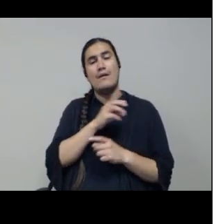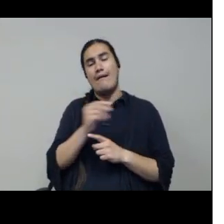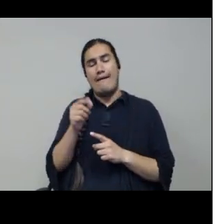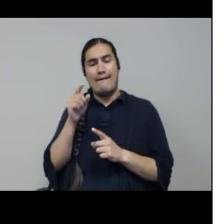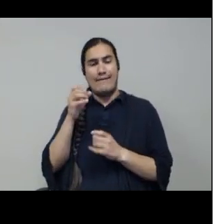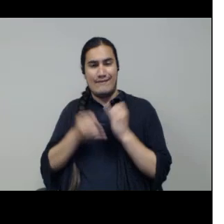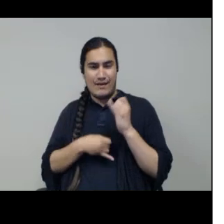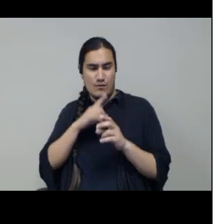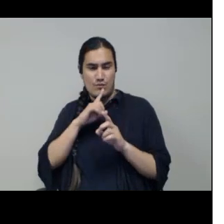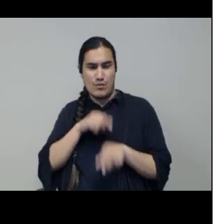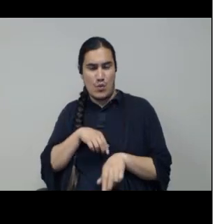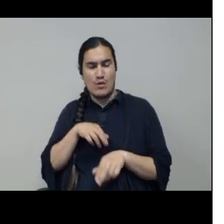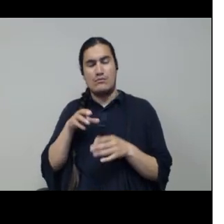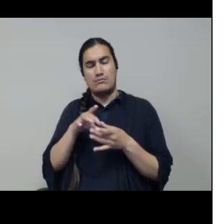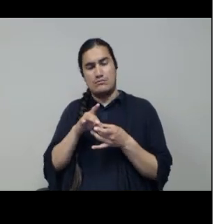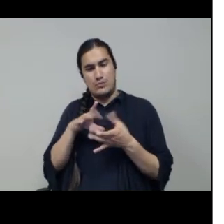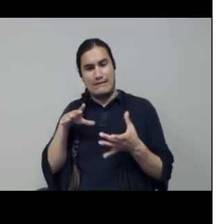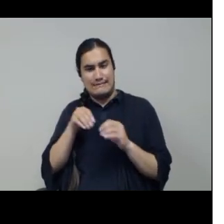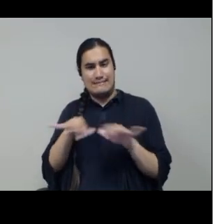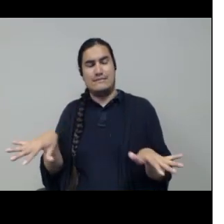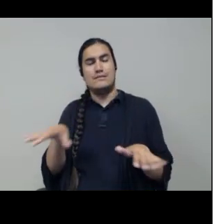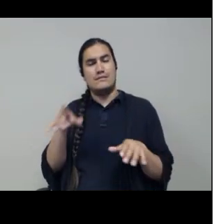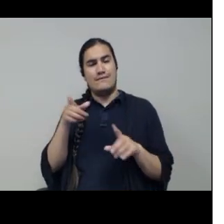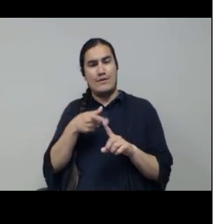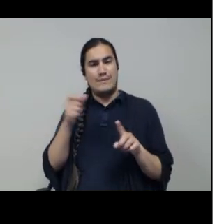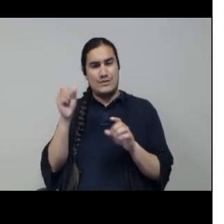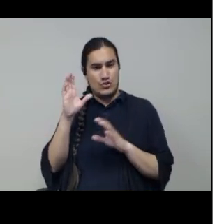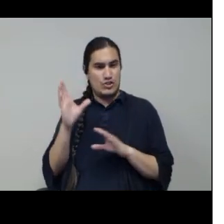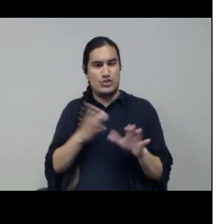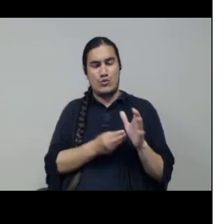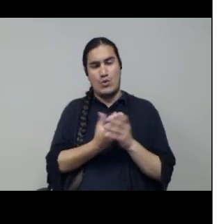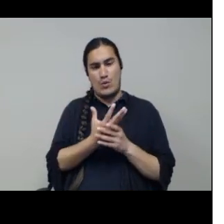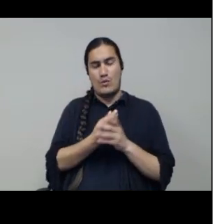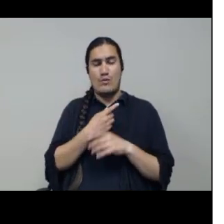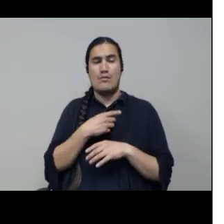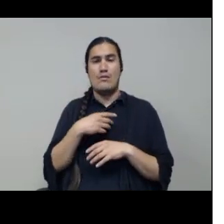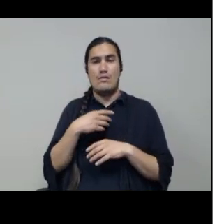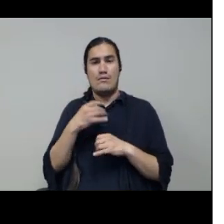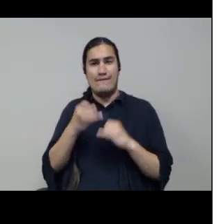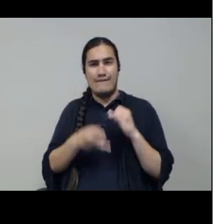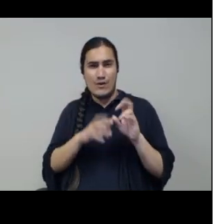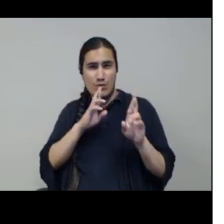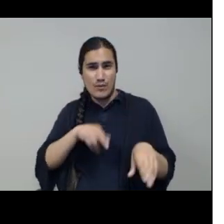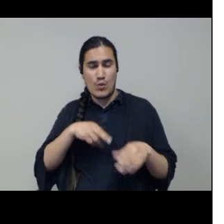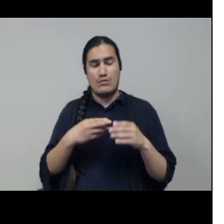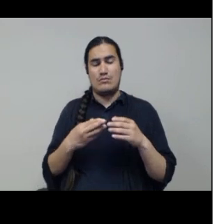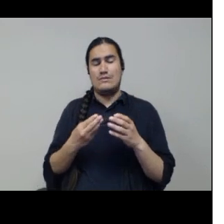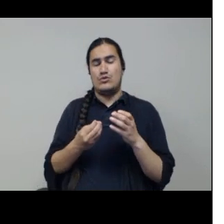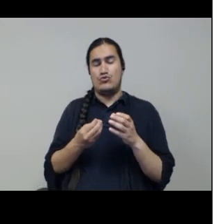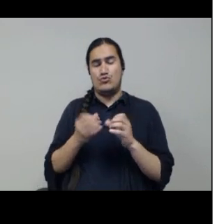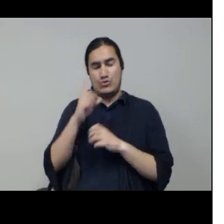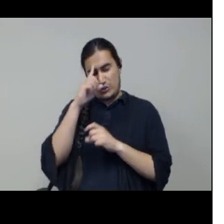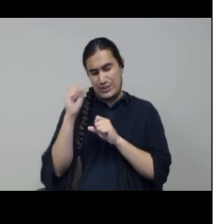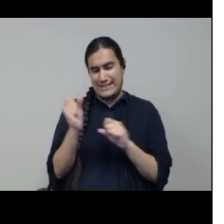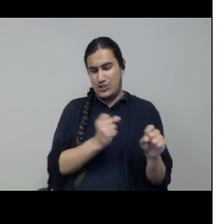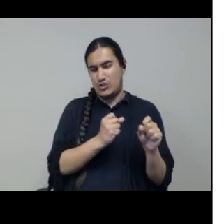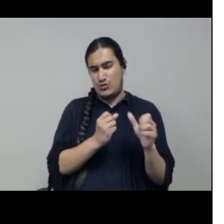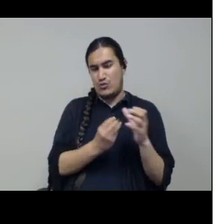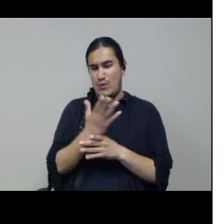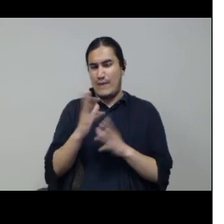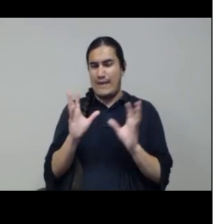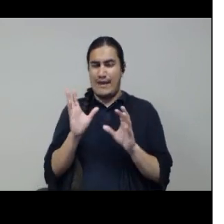final report was released by the Strategic Growth Council. The findings report was released by the Strategic Growth Council in January